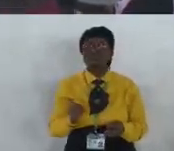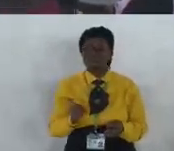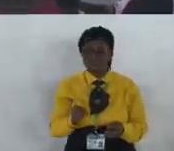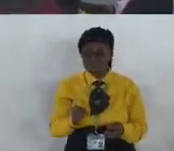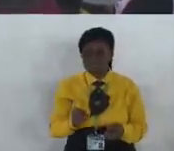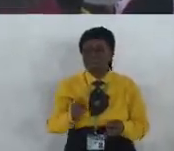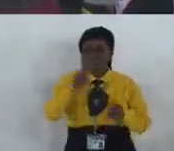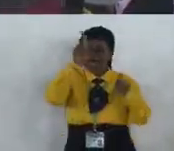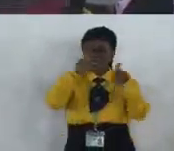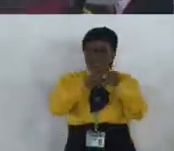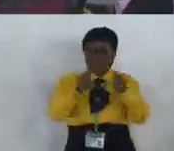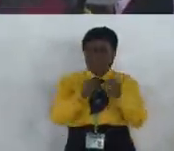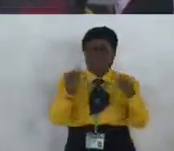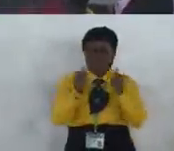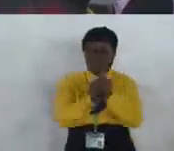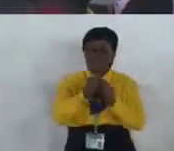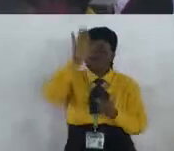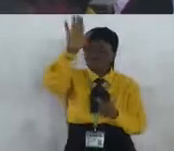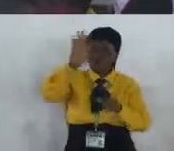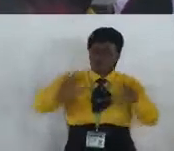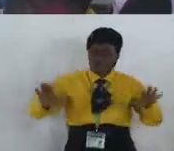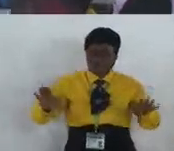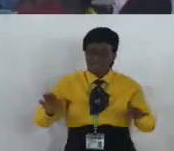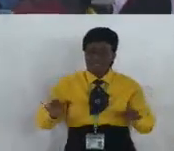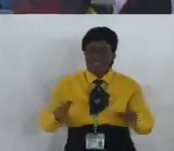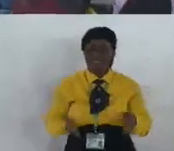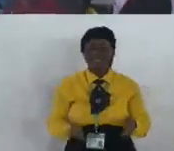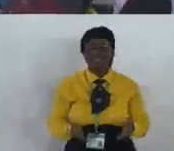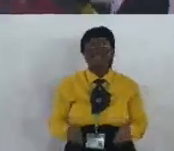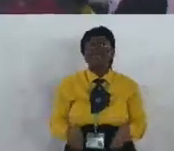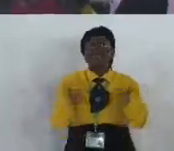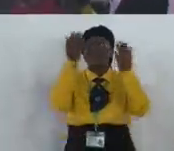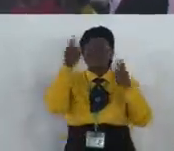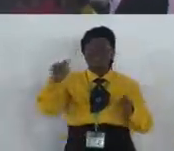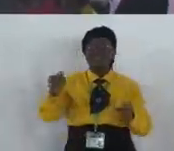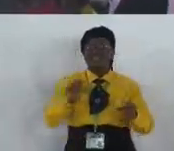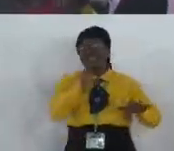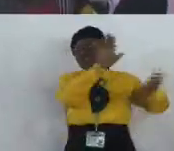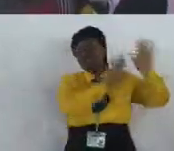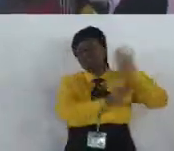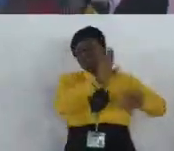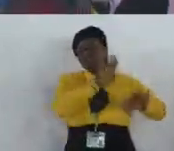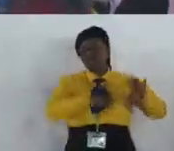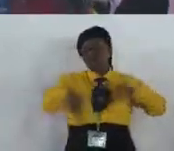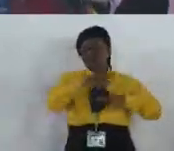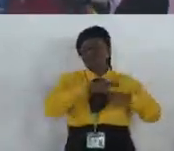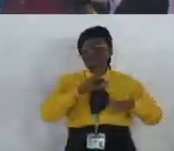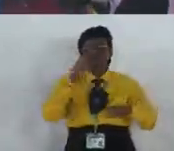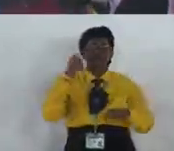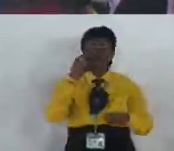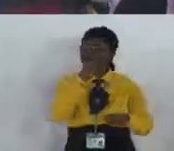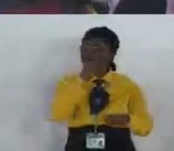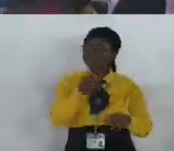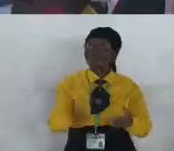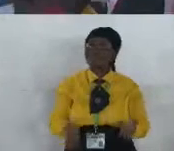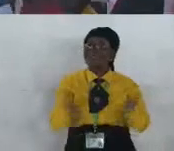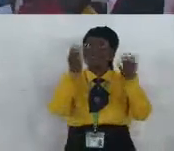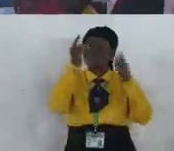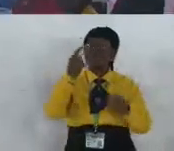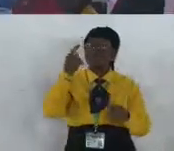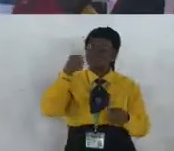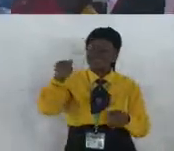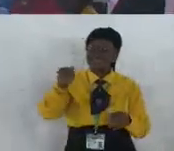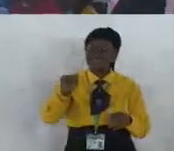Lift the siege over their eyes. Lift the siege over their ears. Lift the siege over